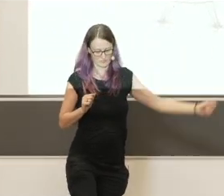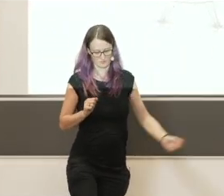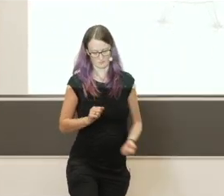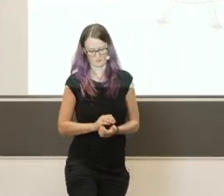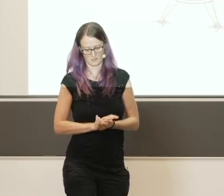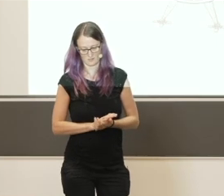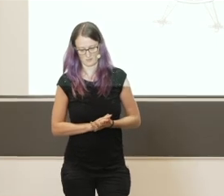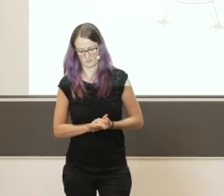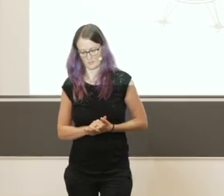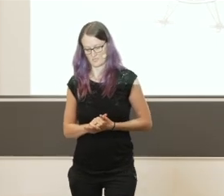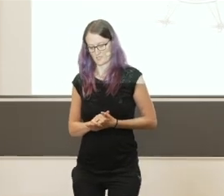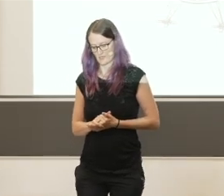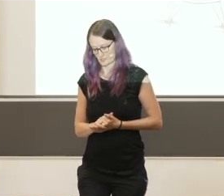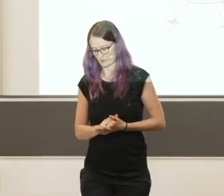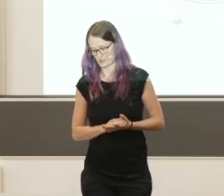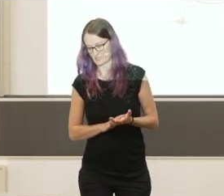during